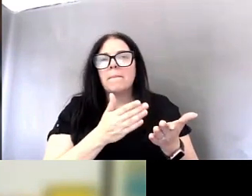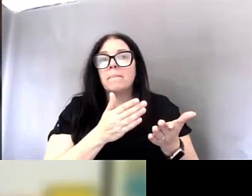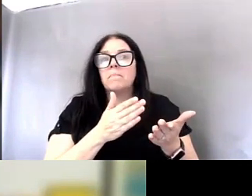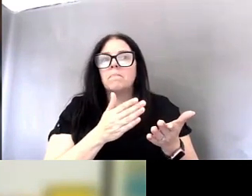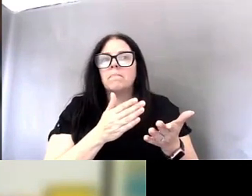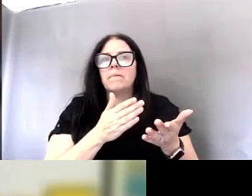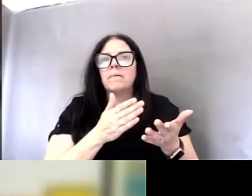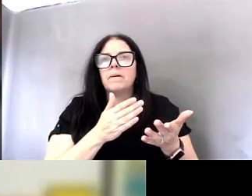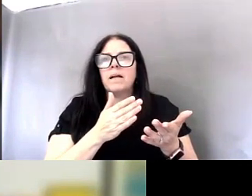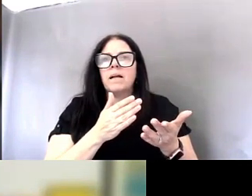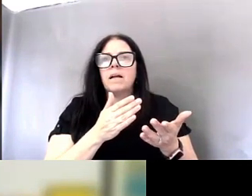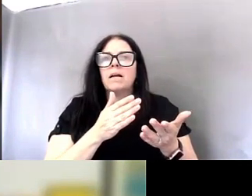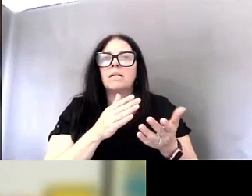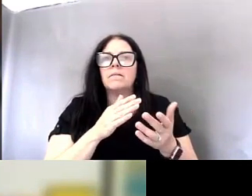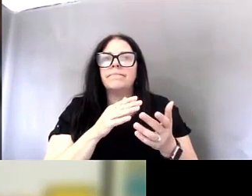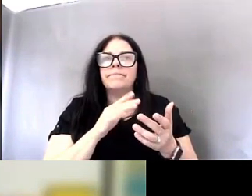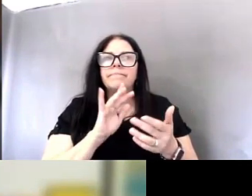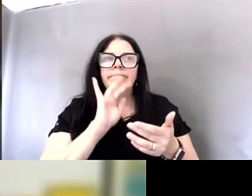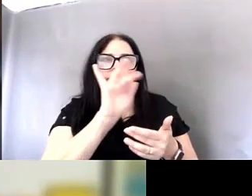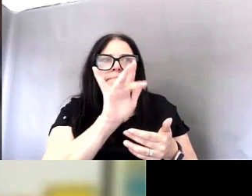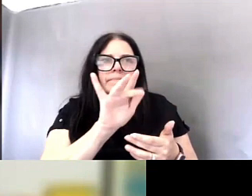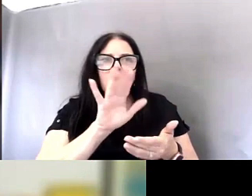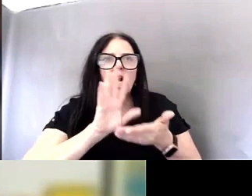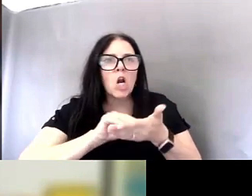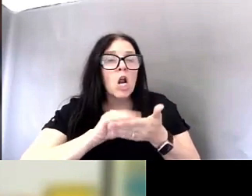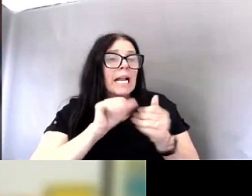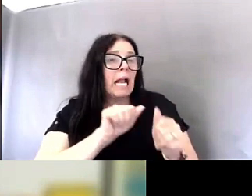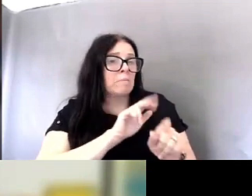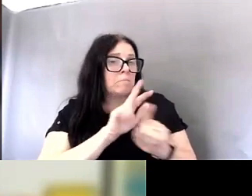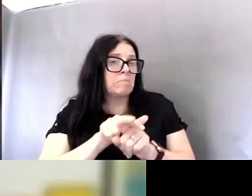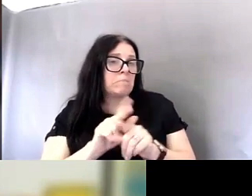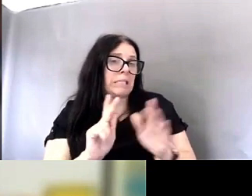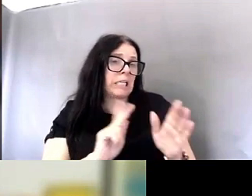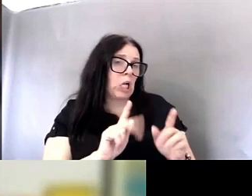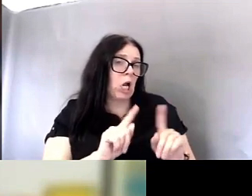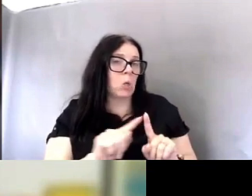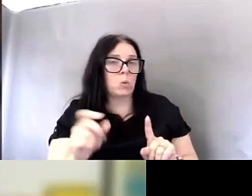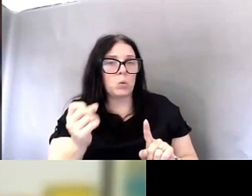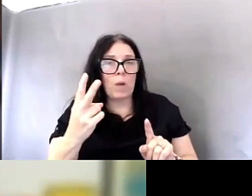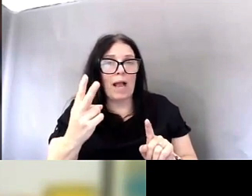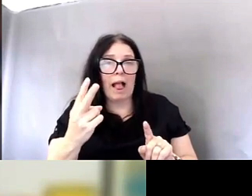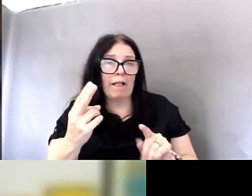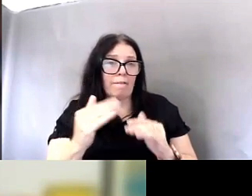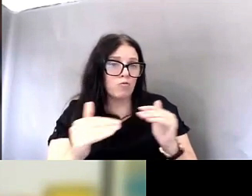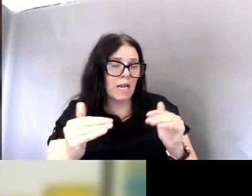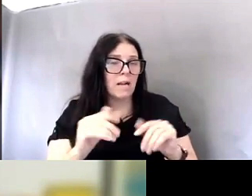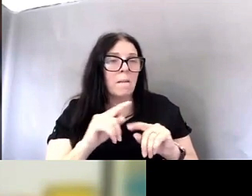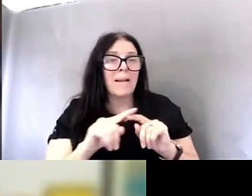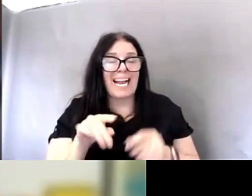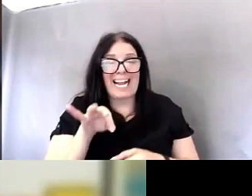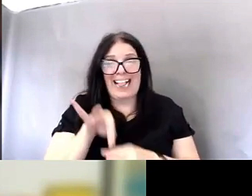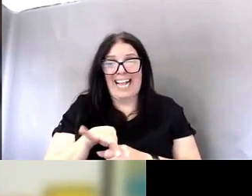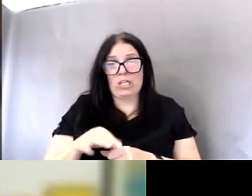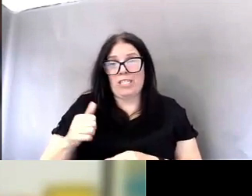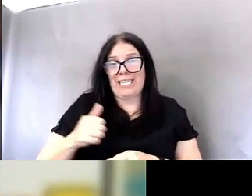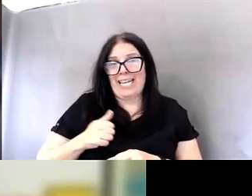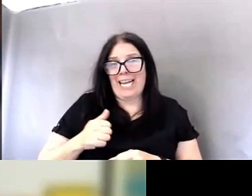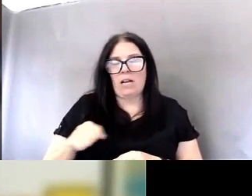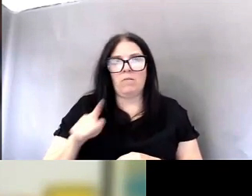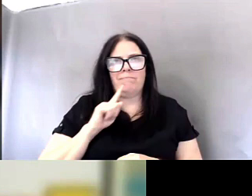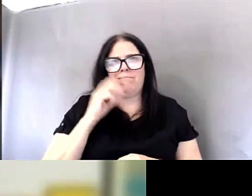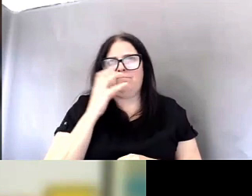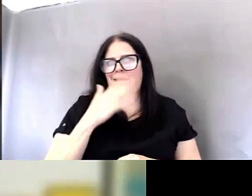sort of lessons that would work in a K-12 setting. But particularly, I mean, Elections Canada is